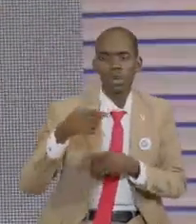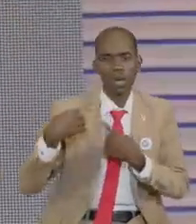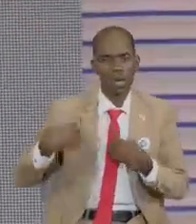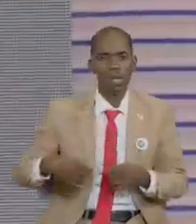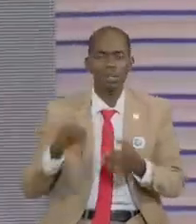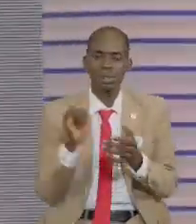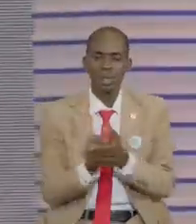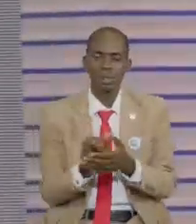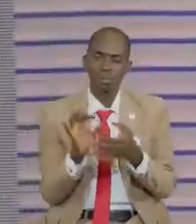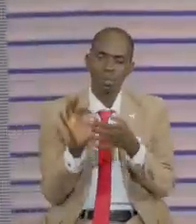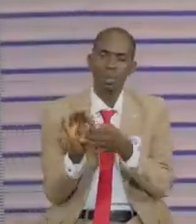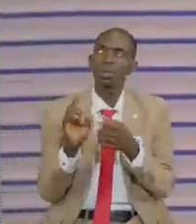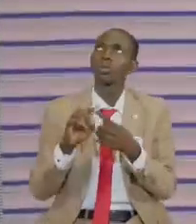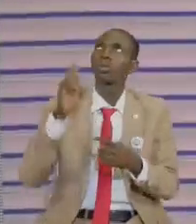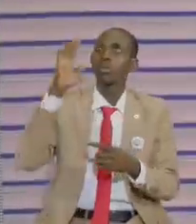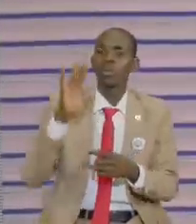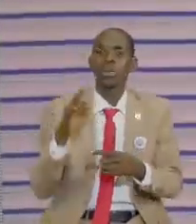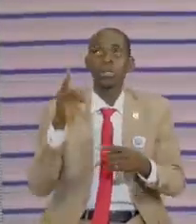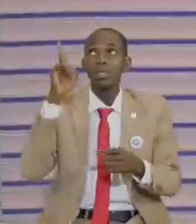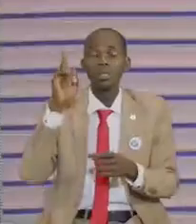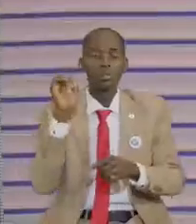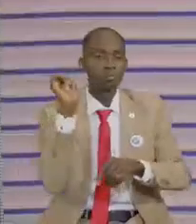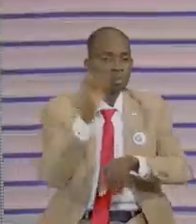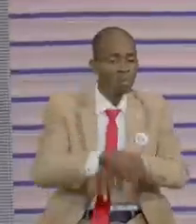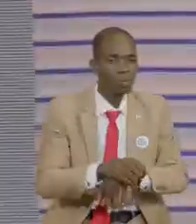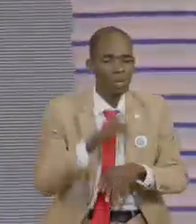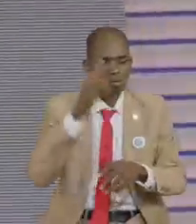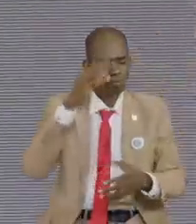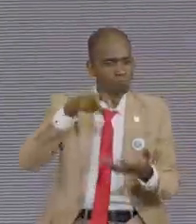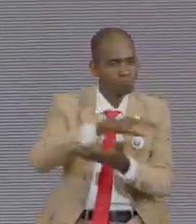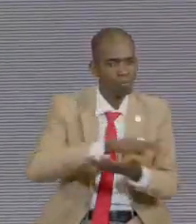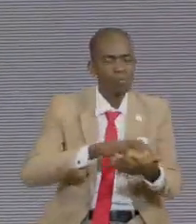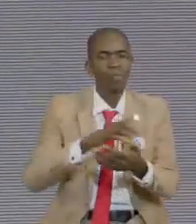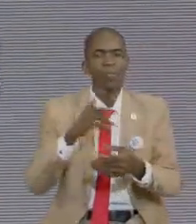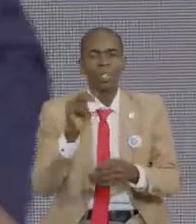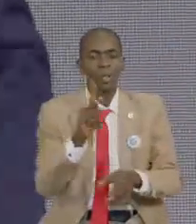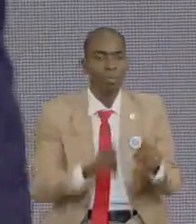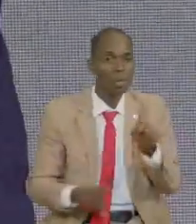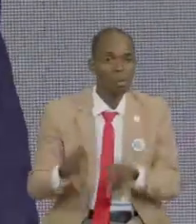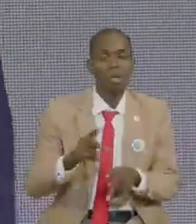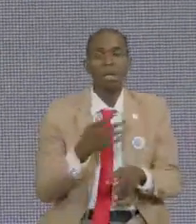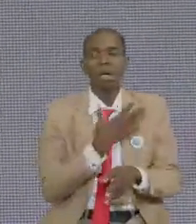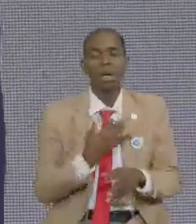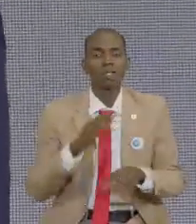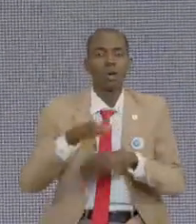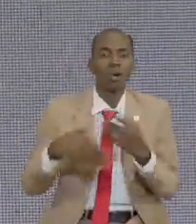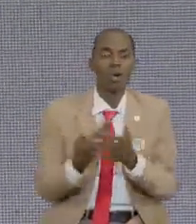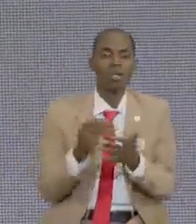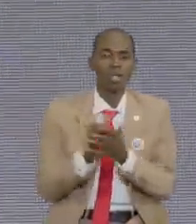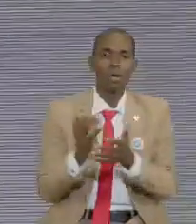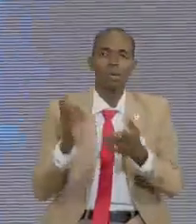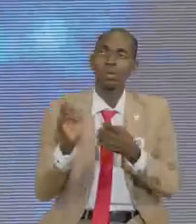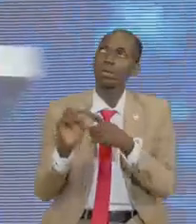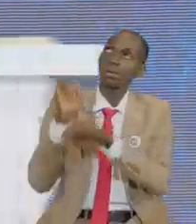God. He confused, he defeated every person that wanted to dribble or defeat him.